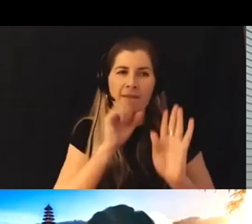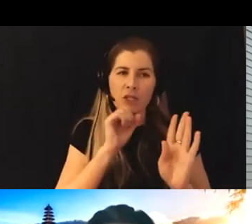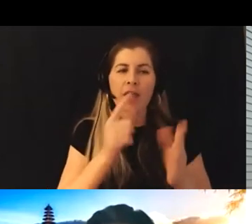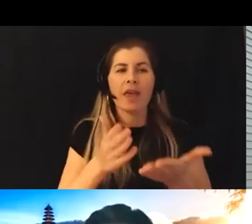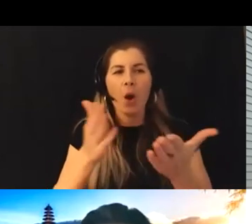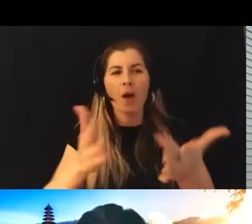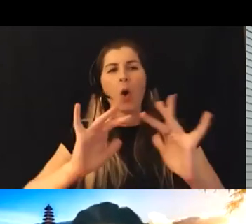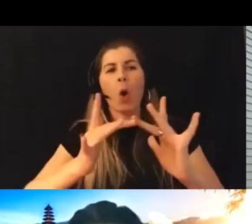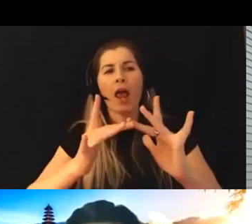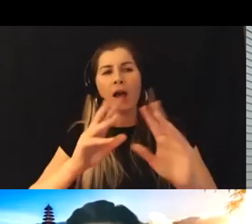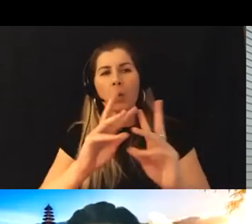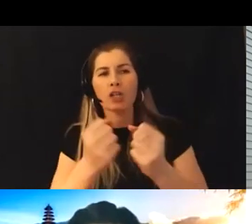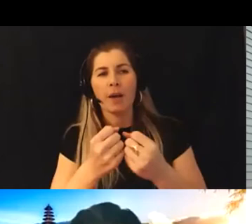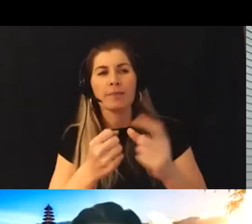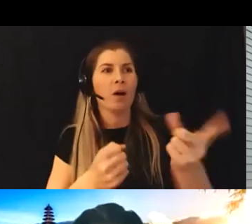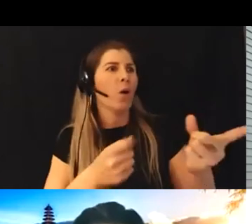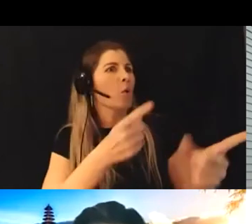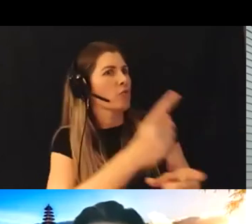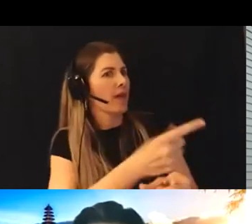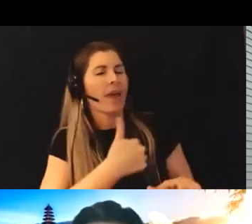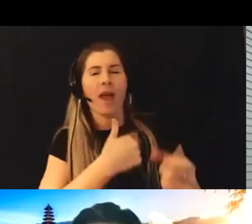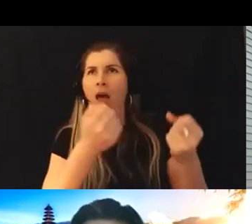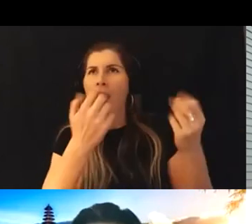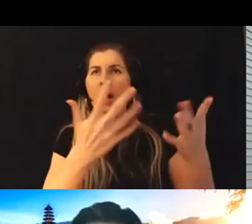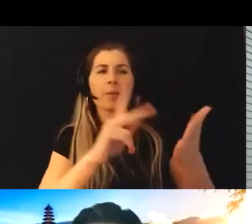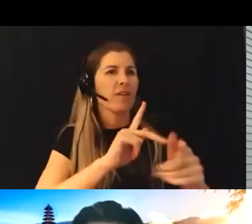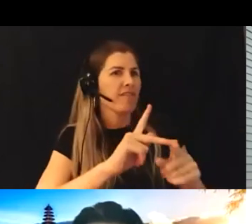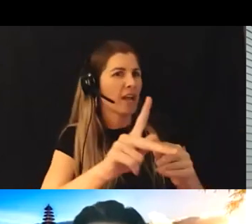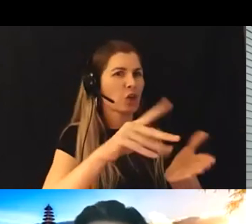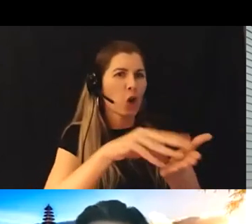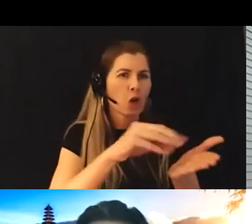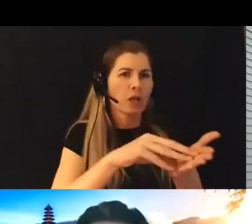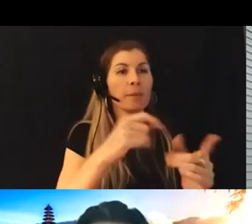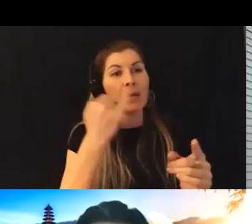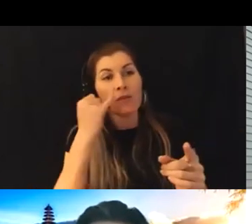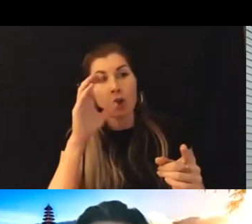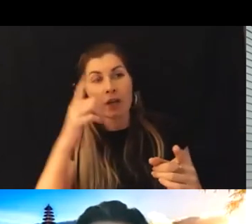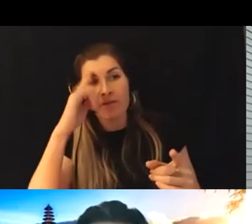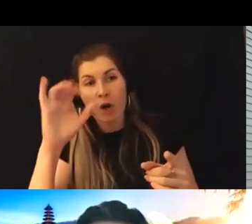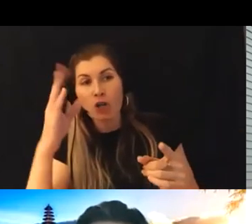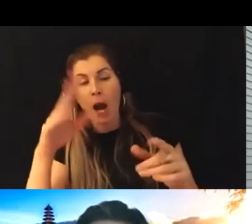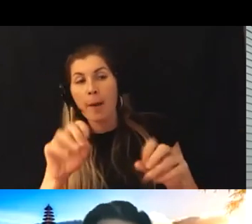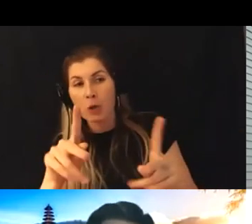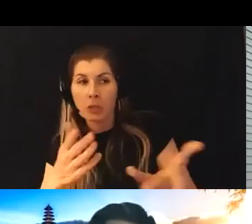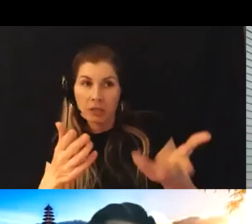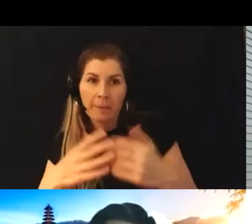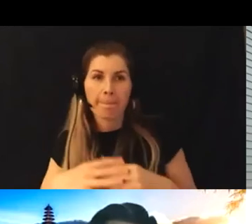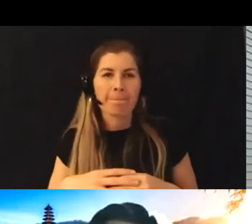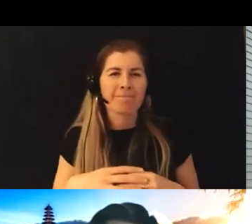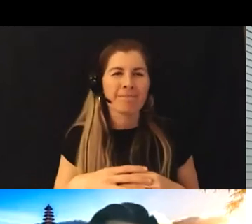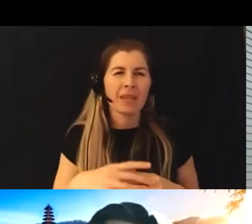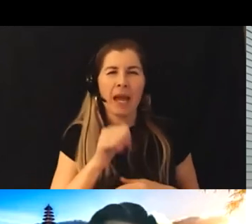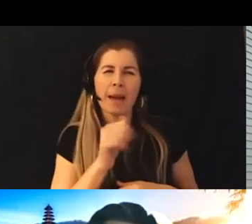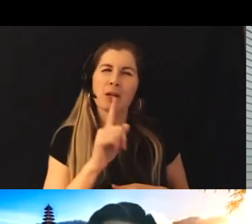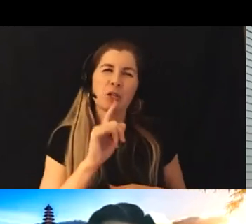workshops. Yeah, oh, there's tons of professional learning, but if you're looking for those job opportunities. I'm not sure if they're hiring